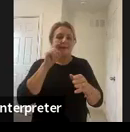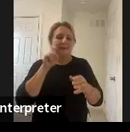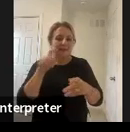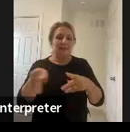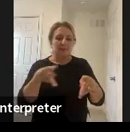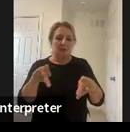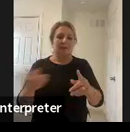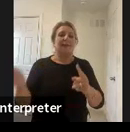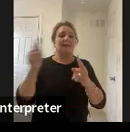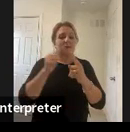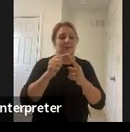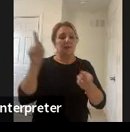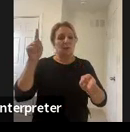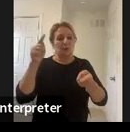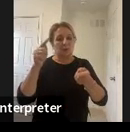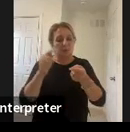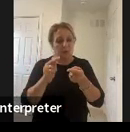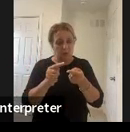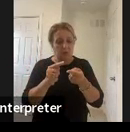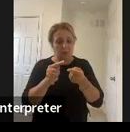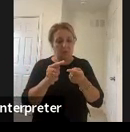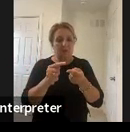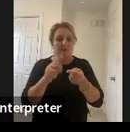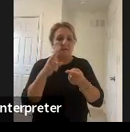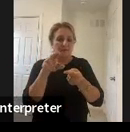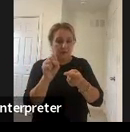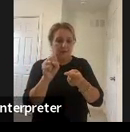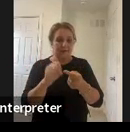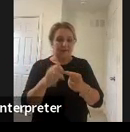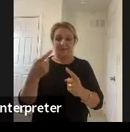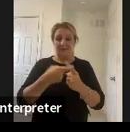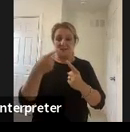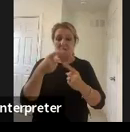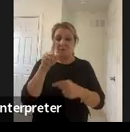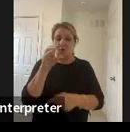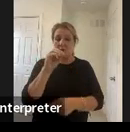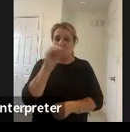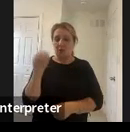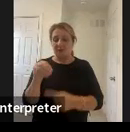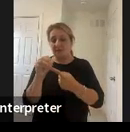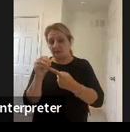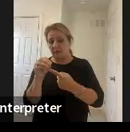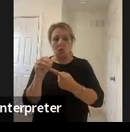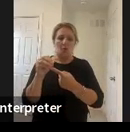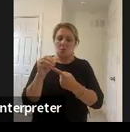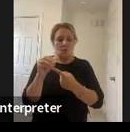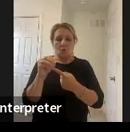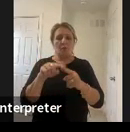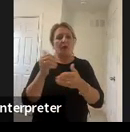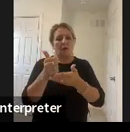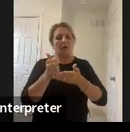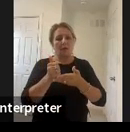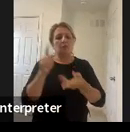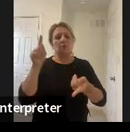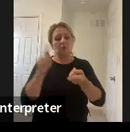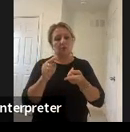continues. Condoms are not 100% protective against monkeypox. However, they can help reduce your